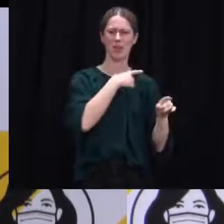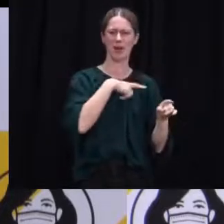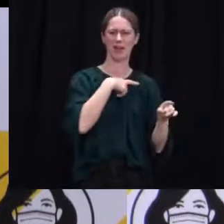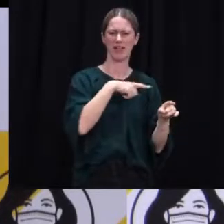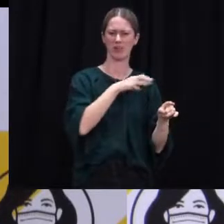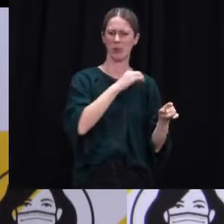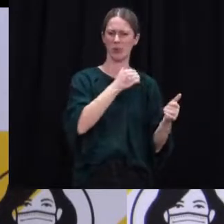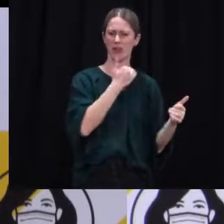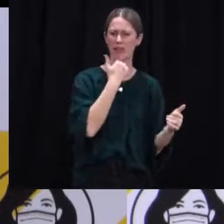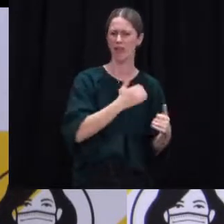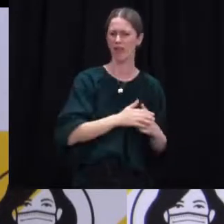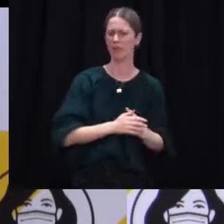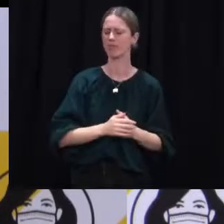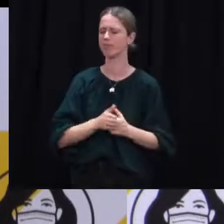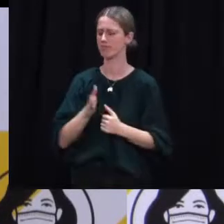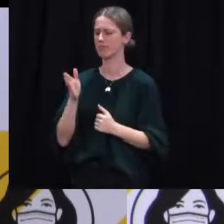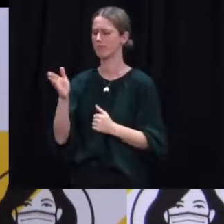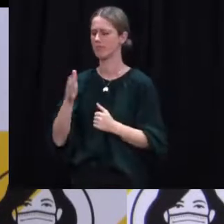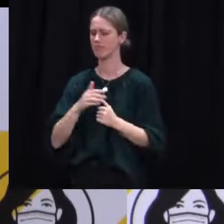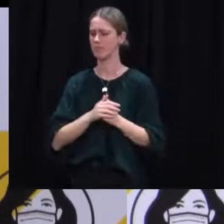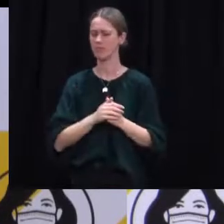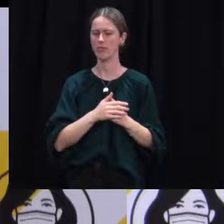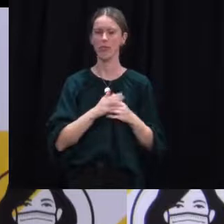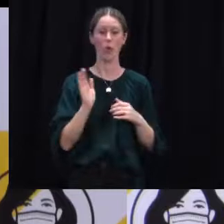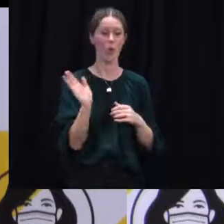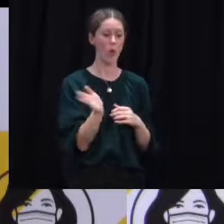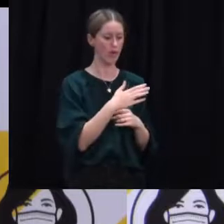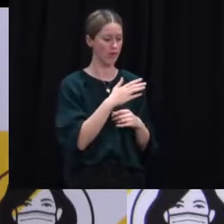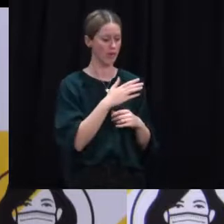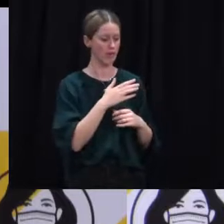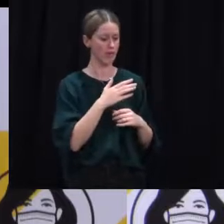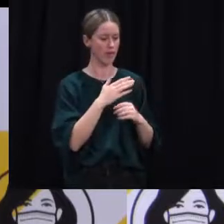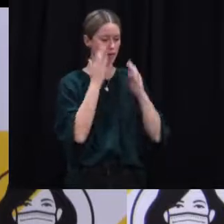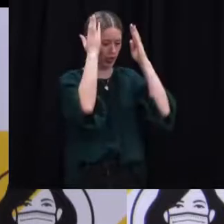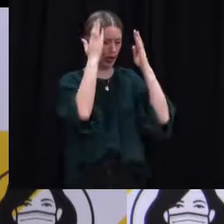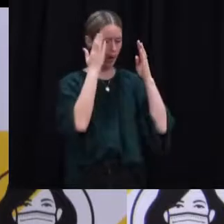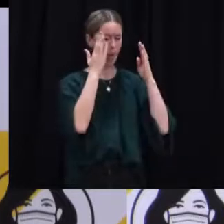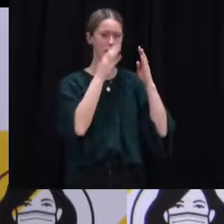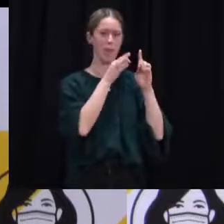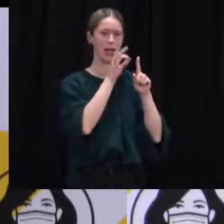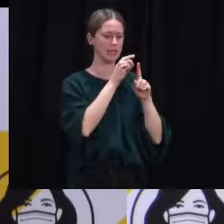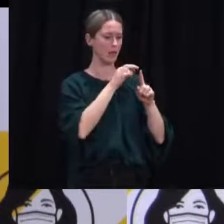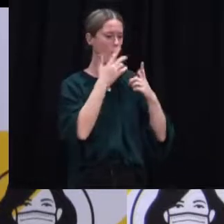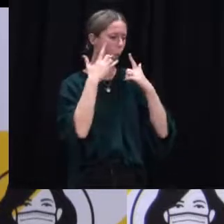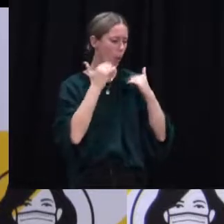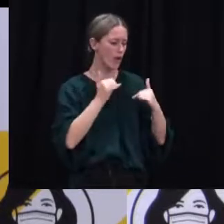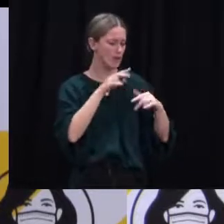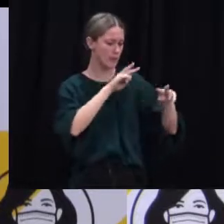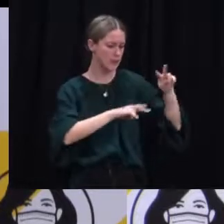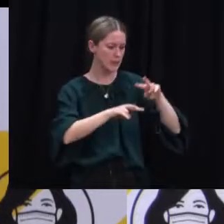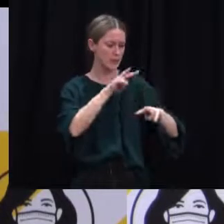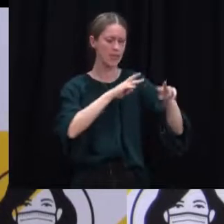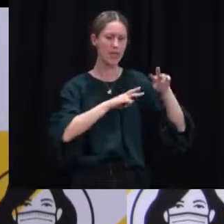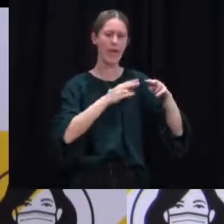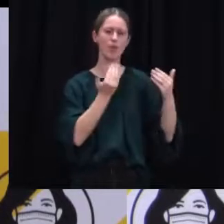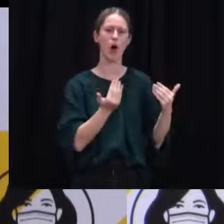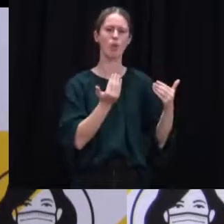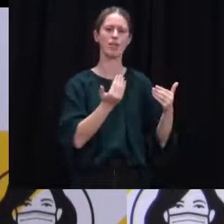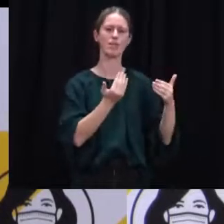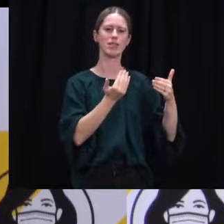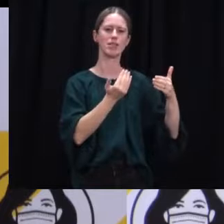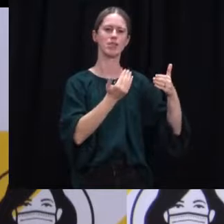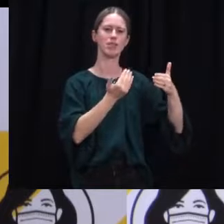the way it was in the first place, and is this an acknowledgement that it wasn't actually up to par? So what I can say is that all of the infection prevention and control